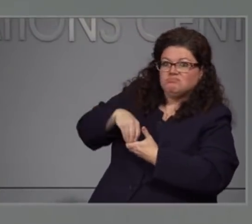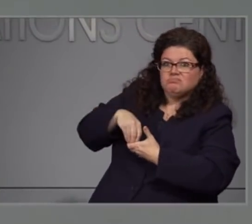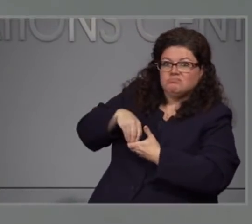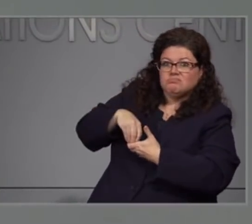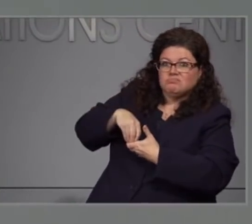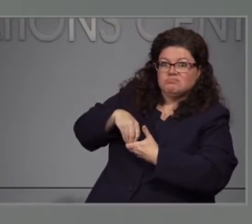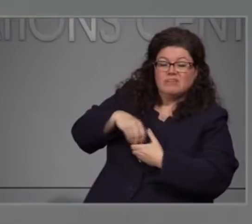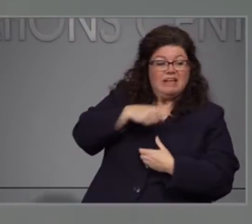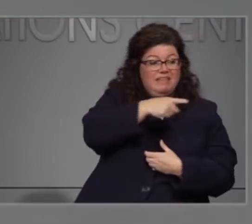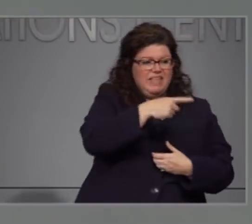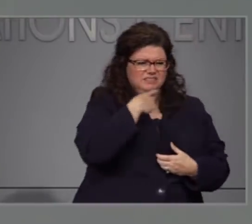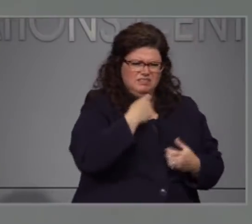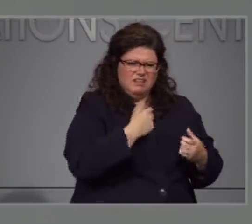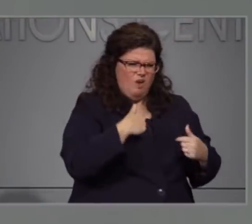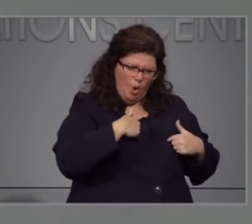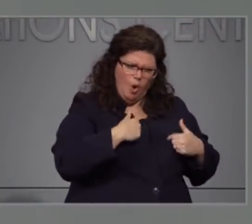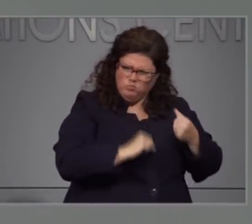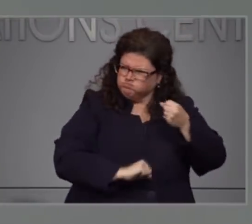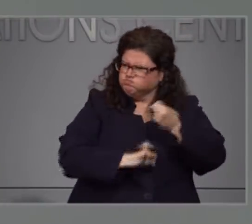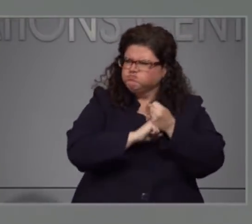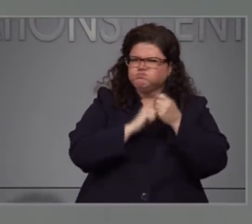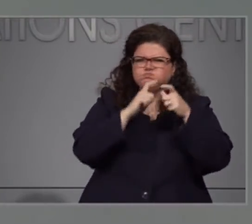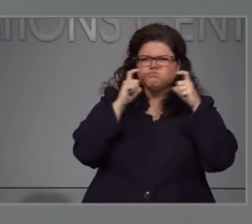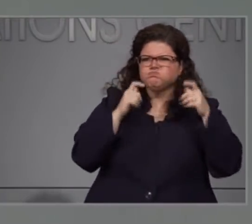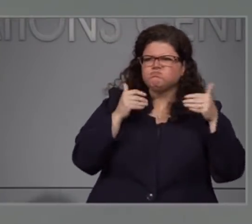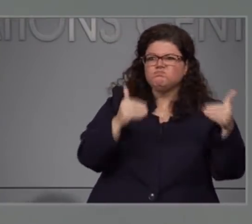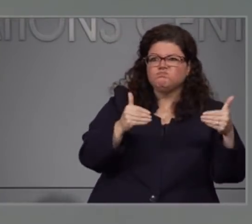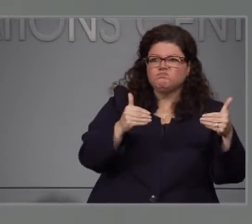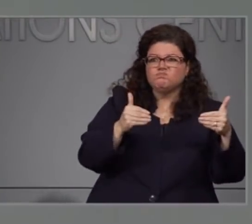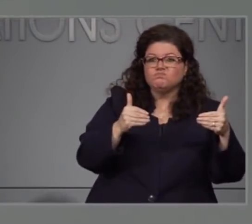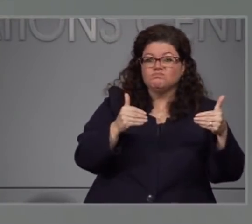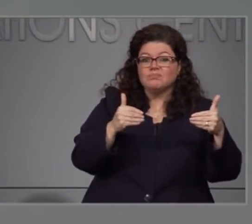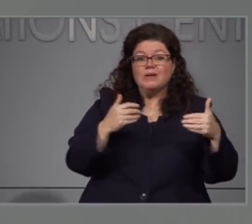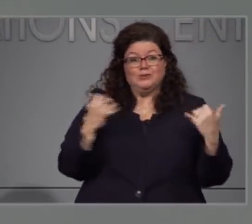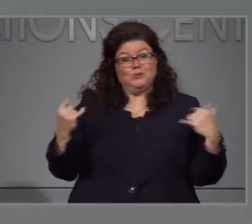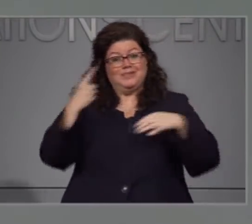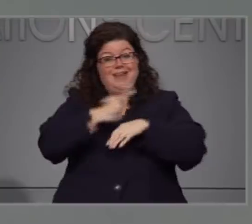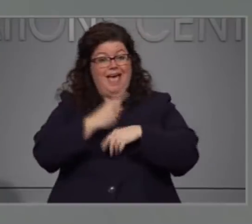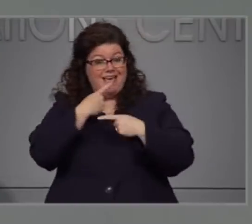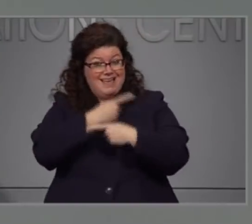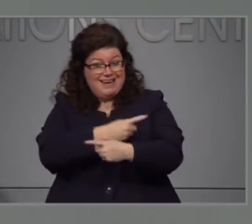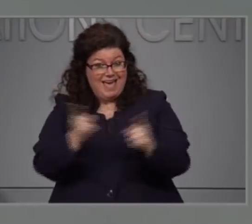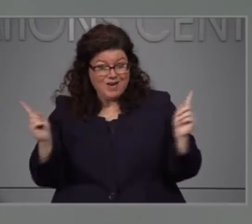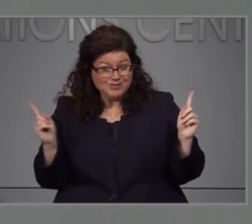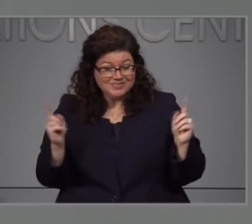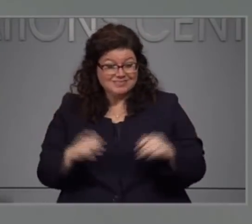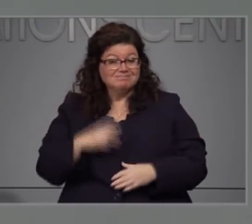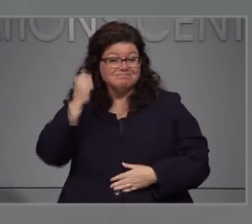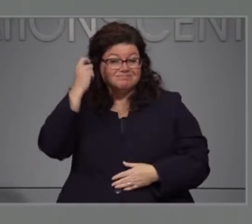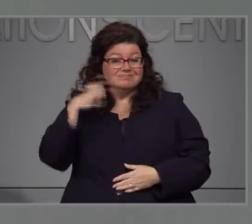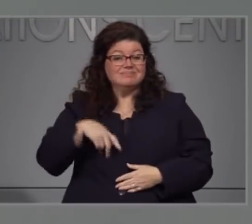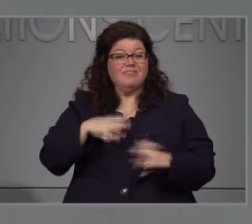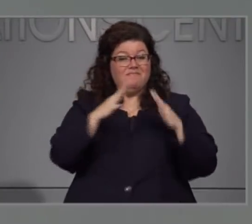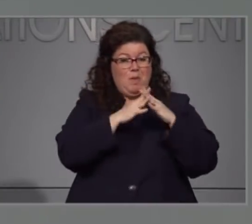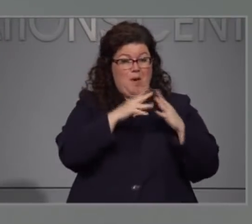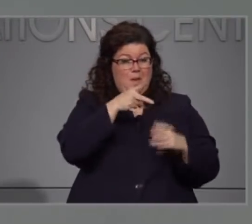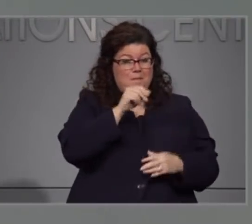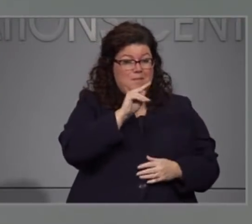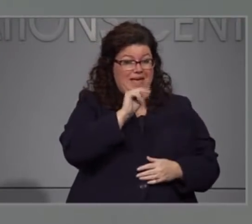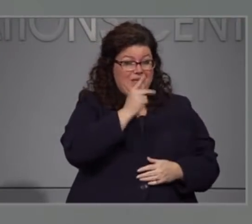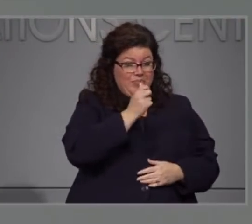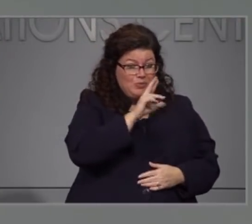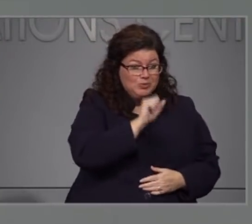than to announce here today that Atrium Health, together with the CEOs of the Carolina Panthers, Bank